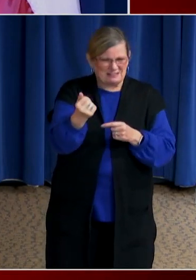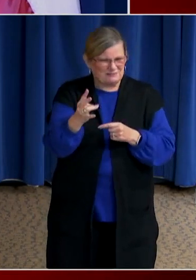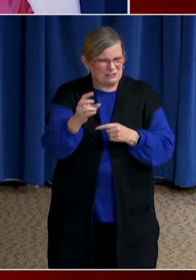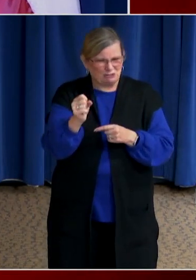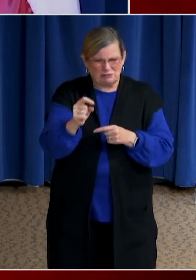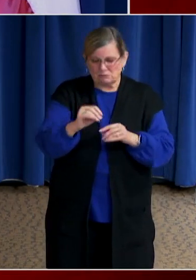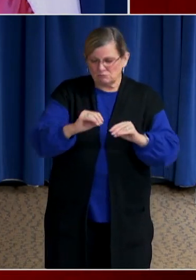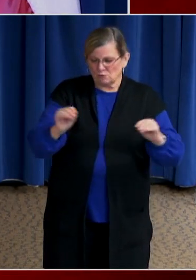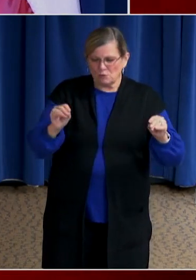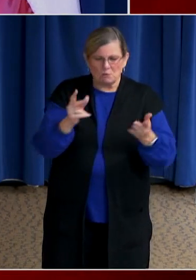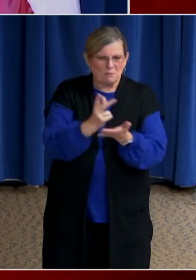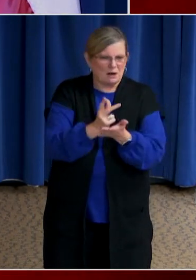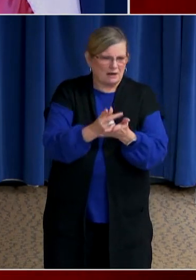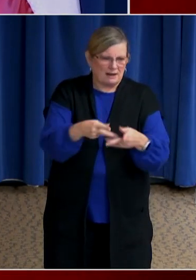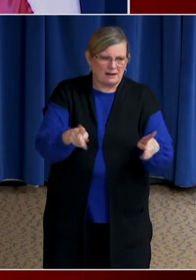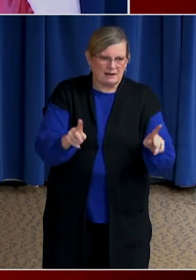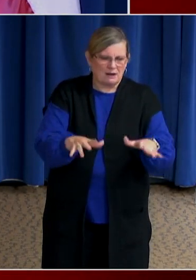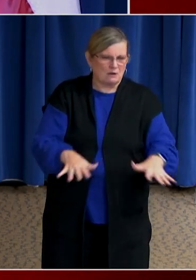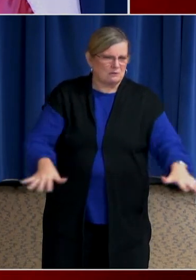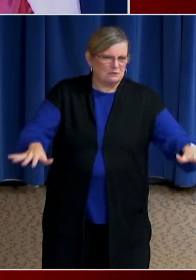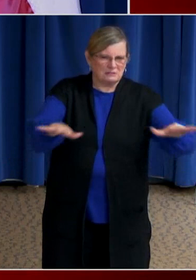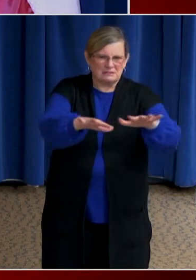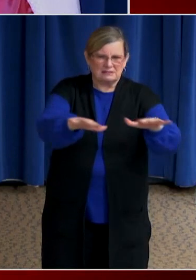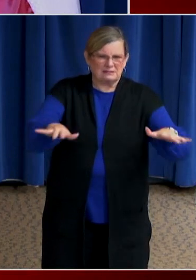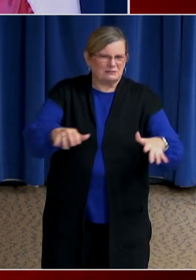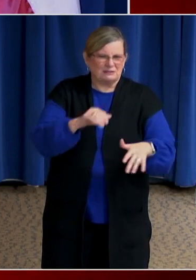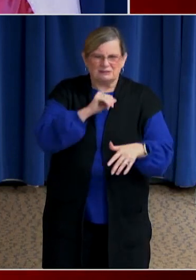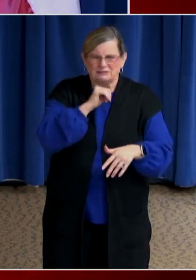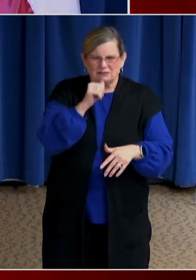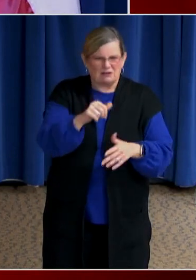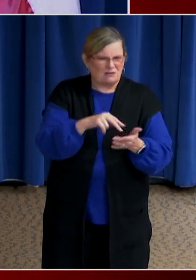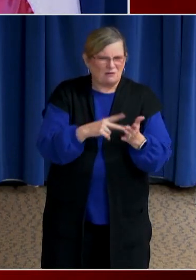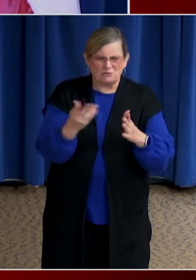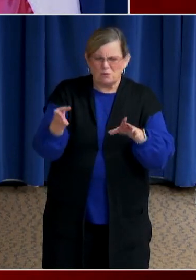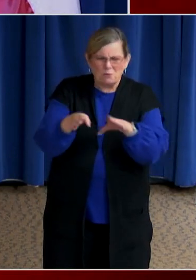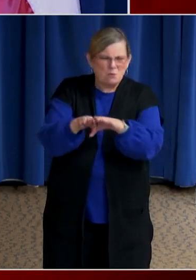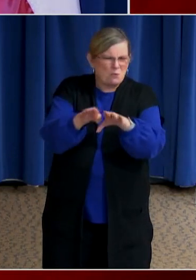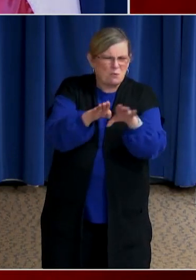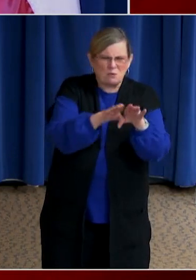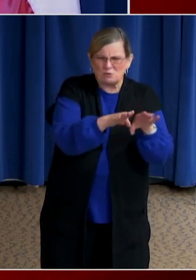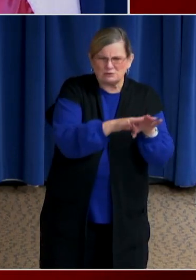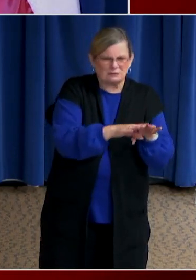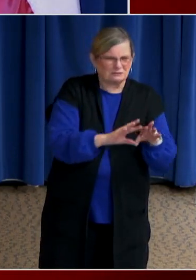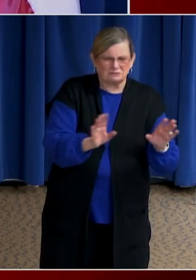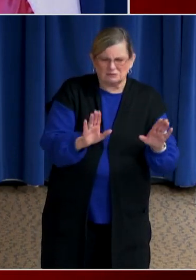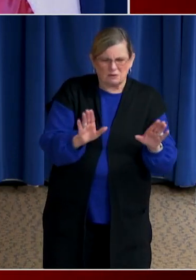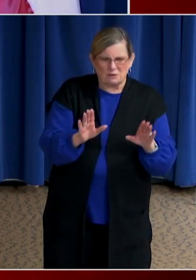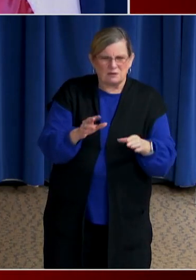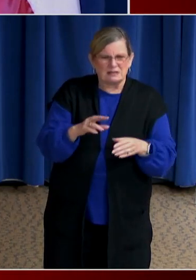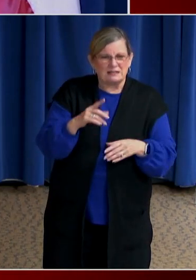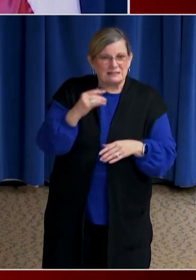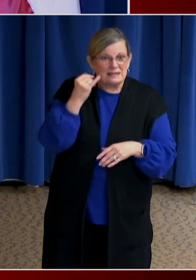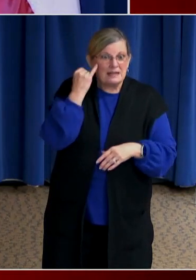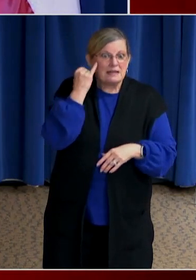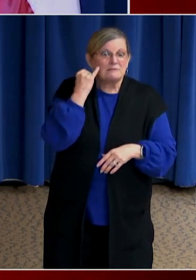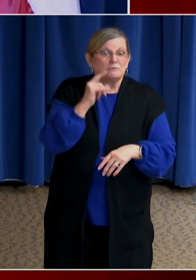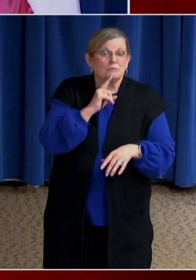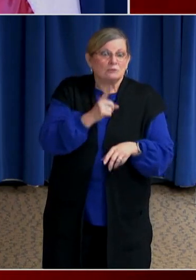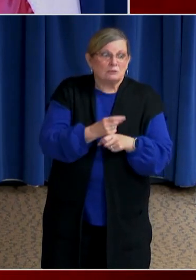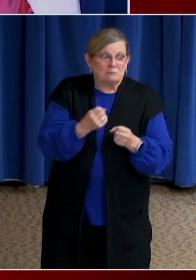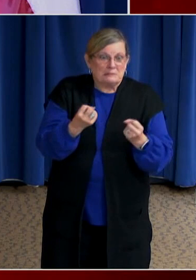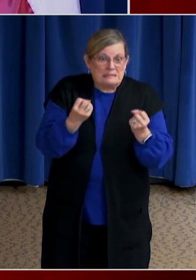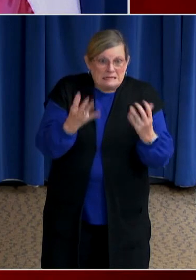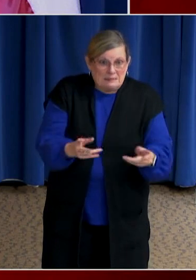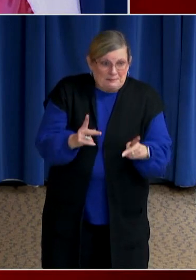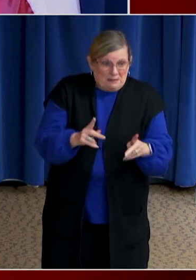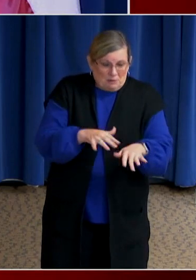parking restrictions. We don't have any intentions to close that area down, but we will if crowds form down there. And the reason we do that is